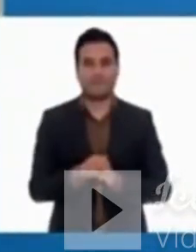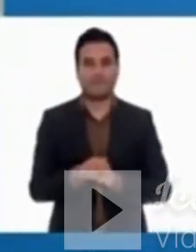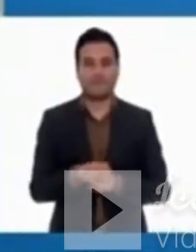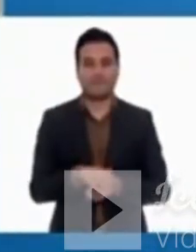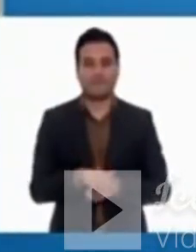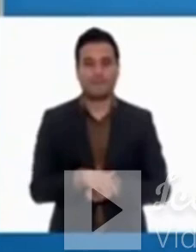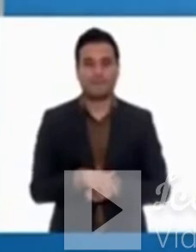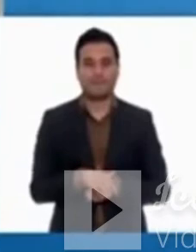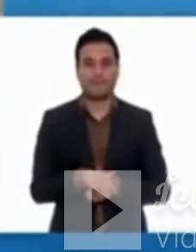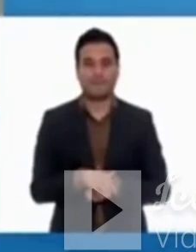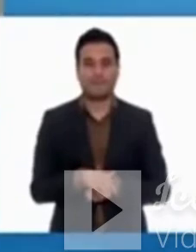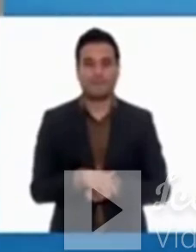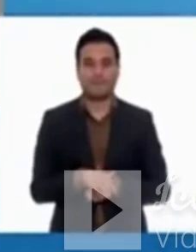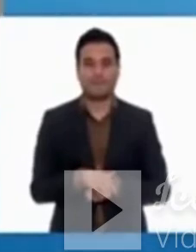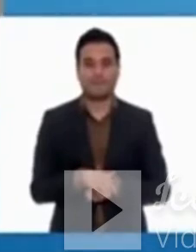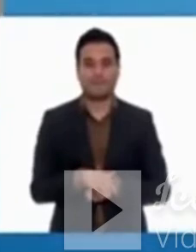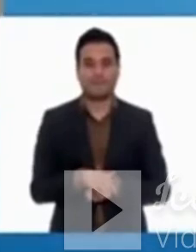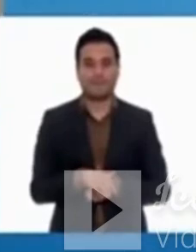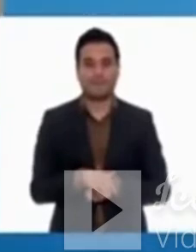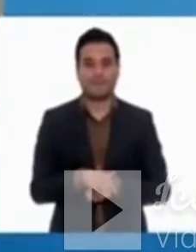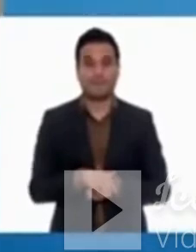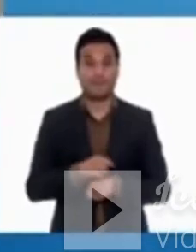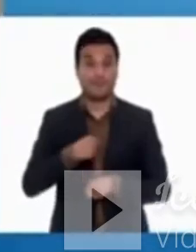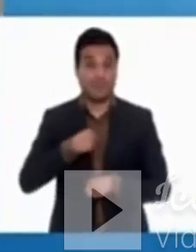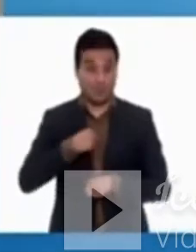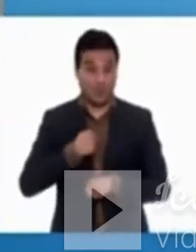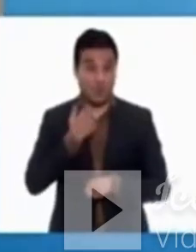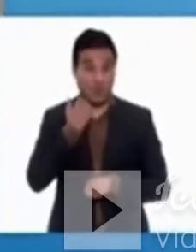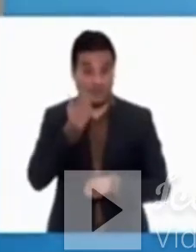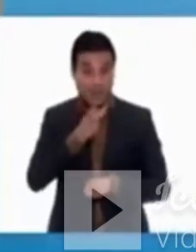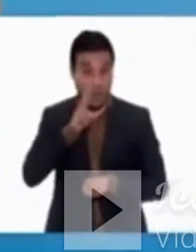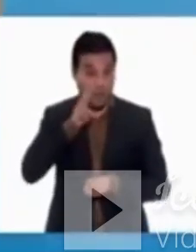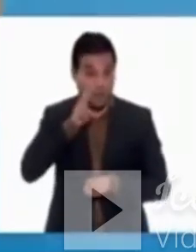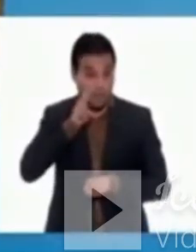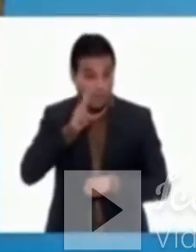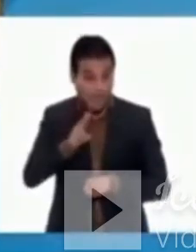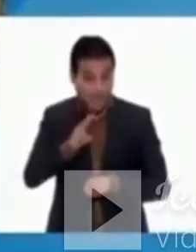The only way to see a scale model of the solar system.